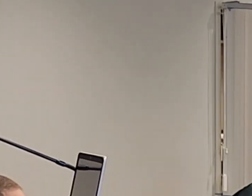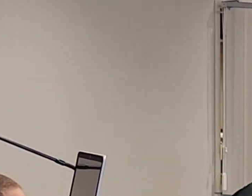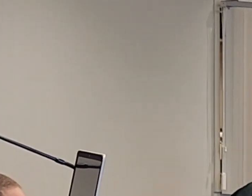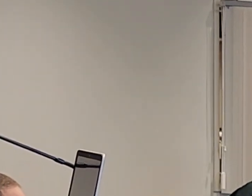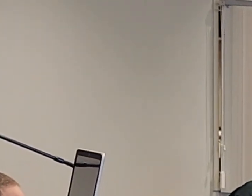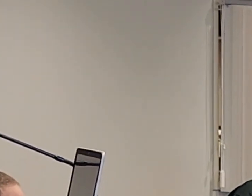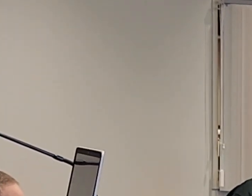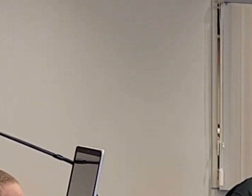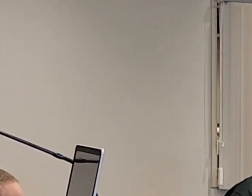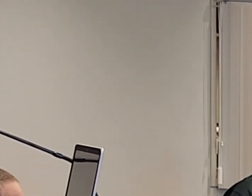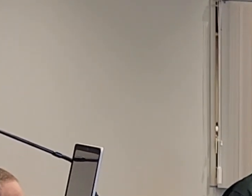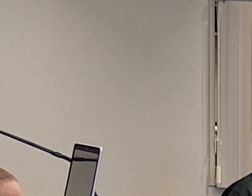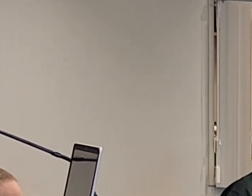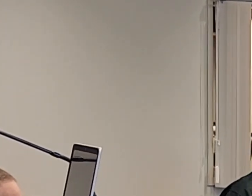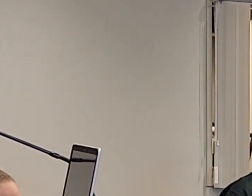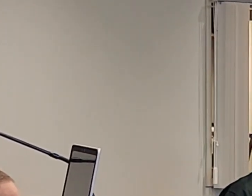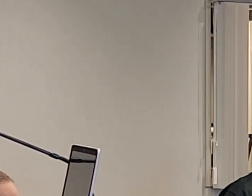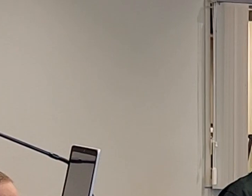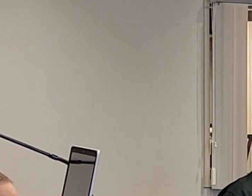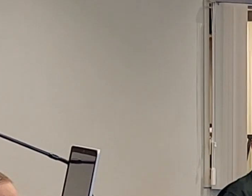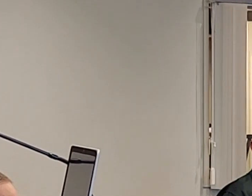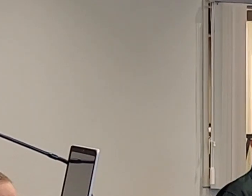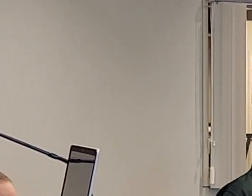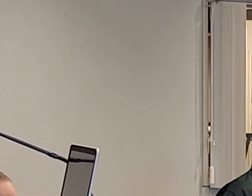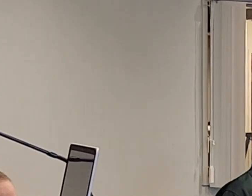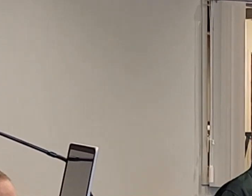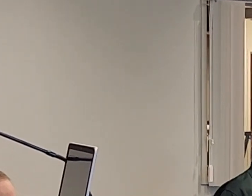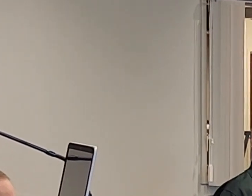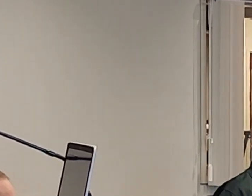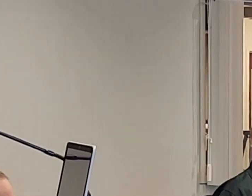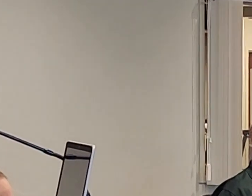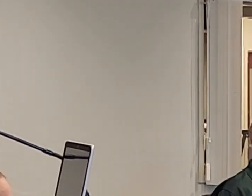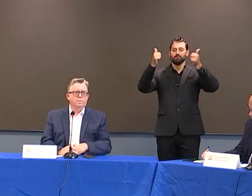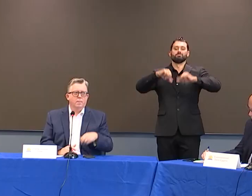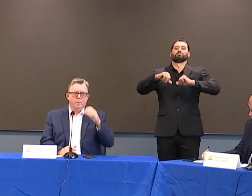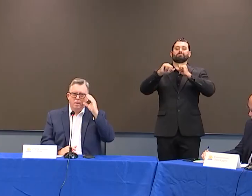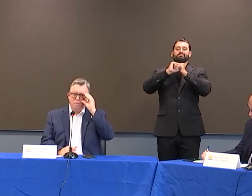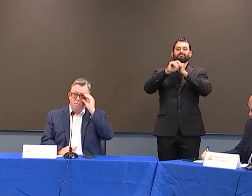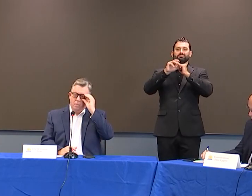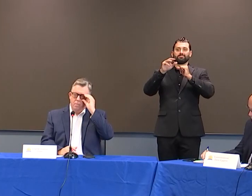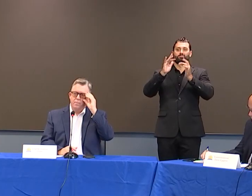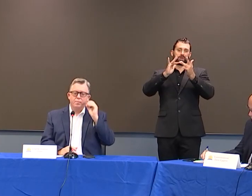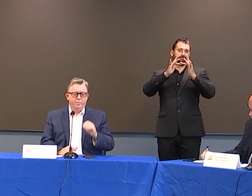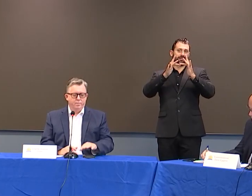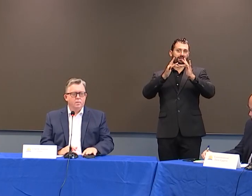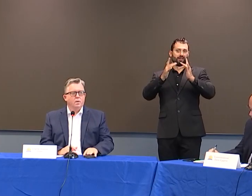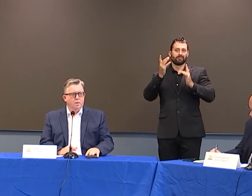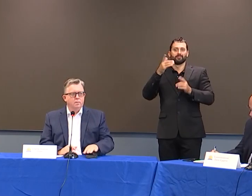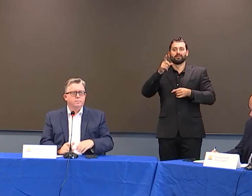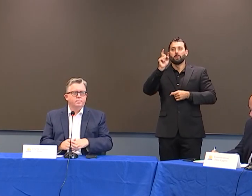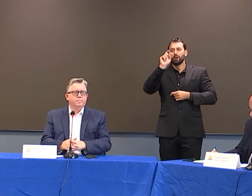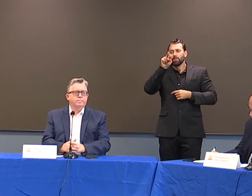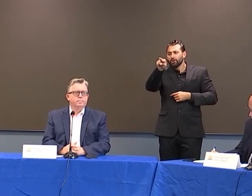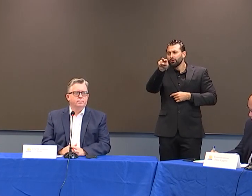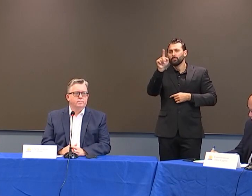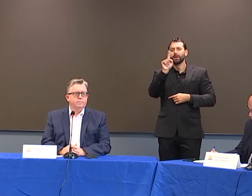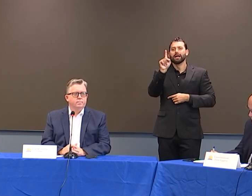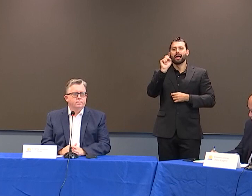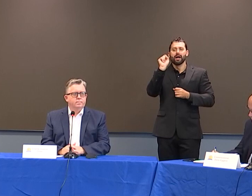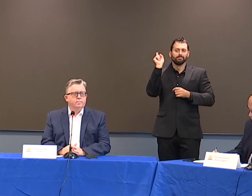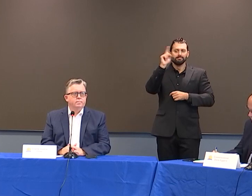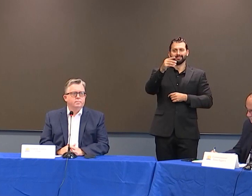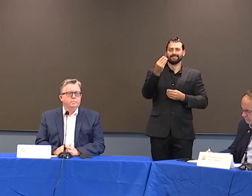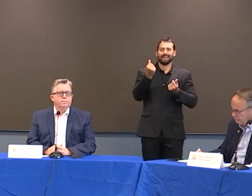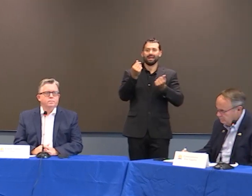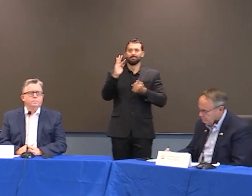our website and people can also call into our county information center to get that information many of the municipalities have announced already um there's a pio